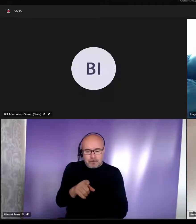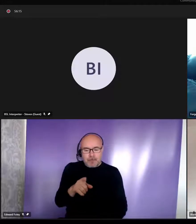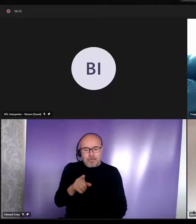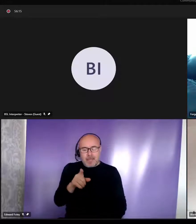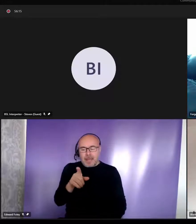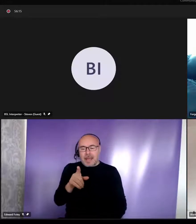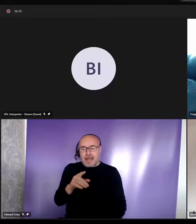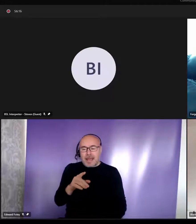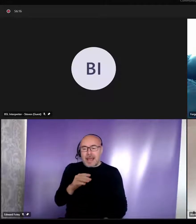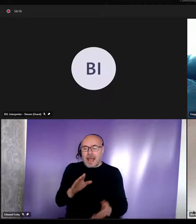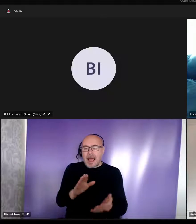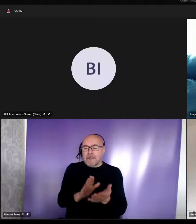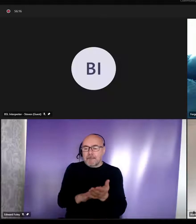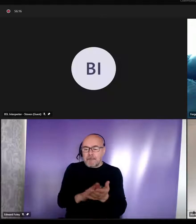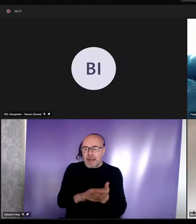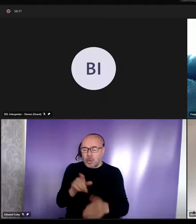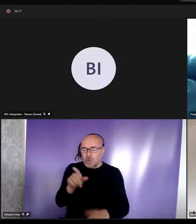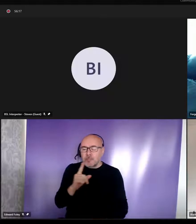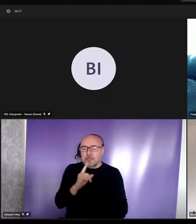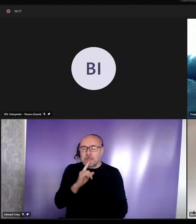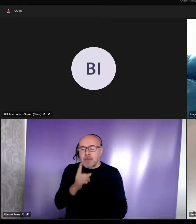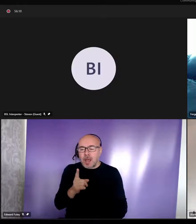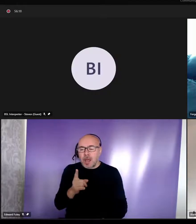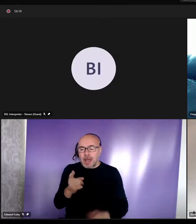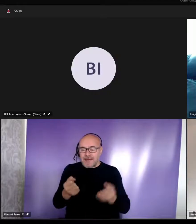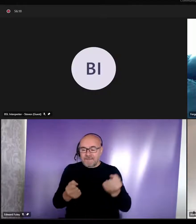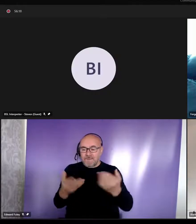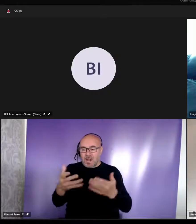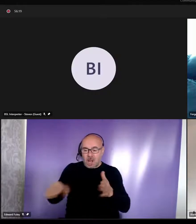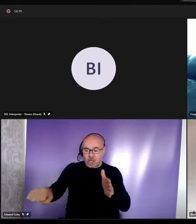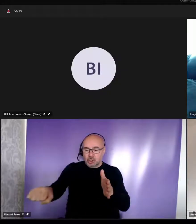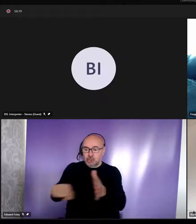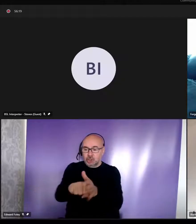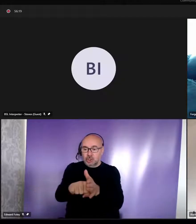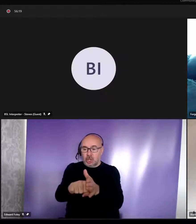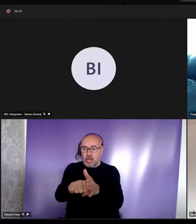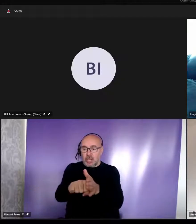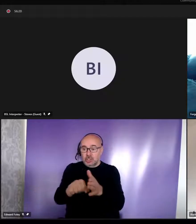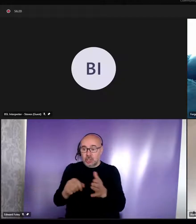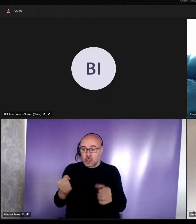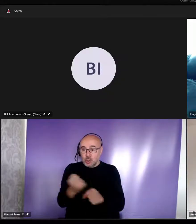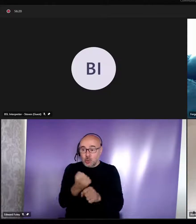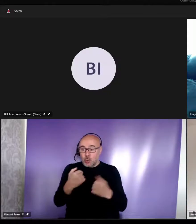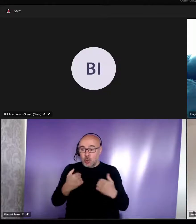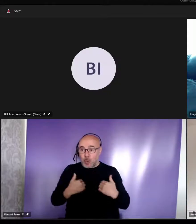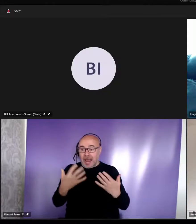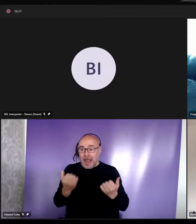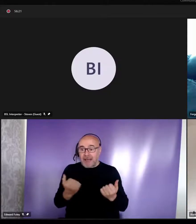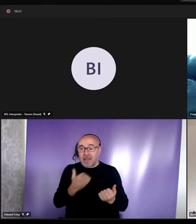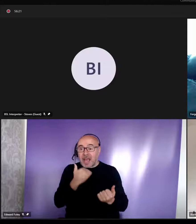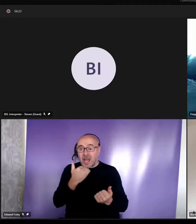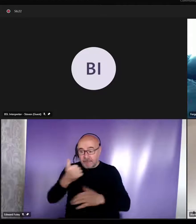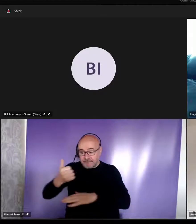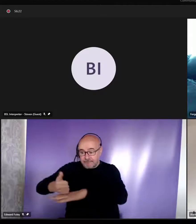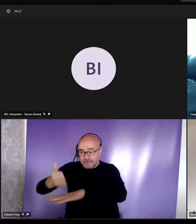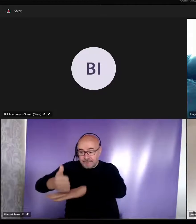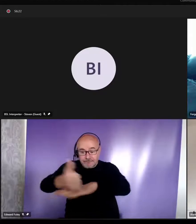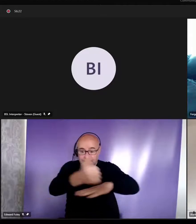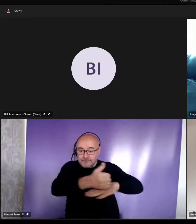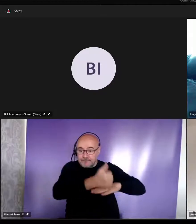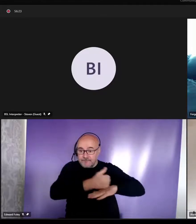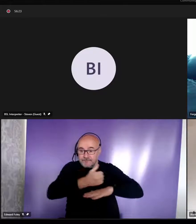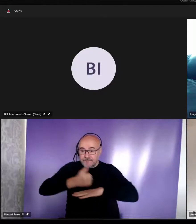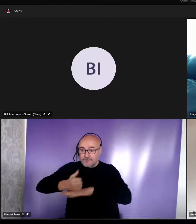the e-vehicles, you didn't reference that. Have we got the capacity to charge all